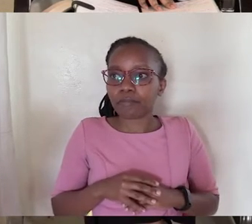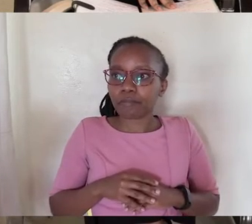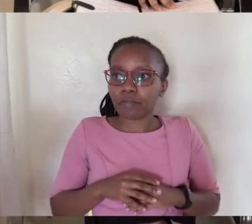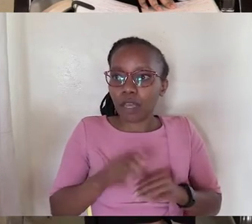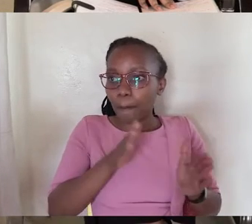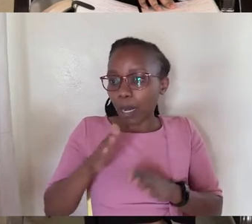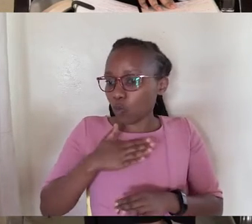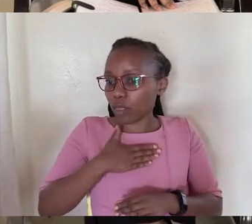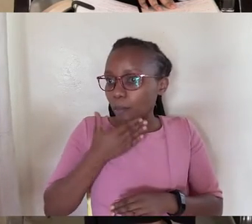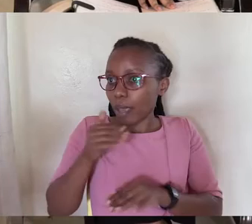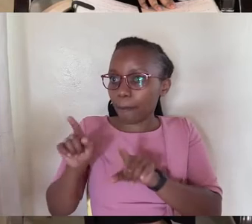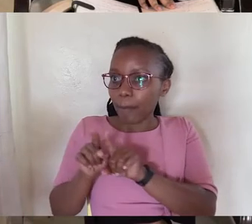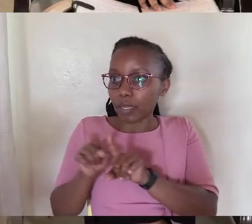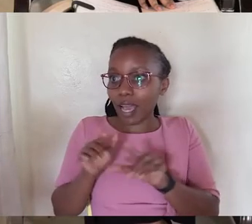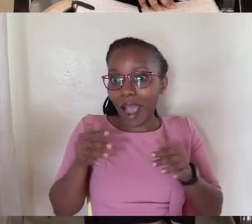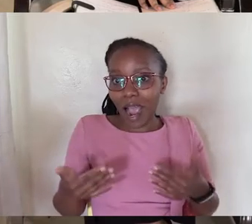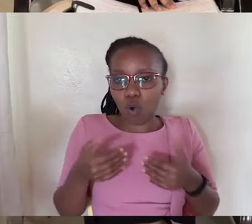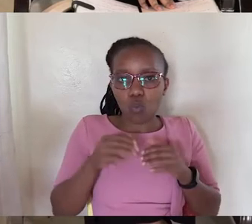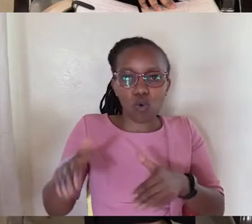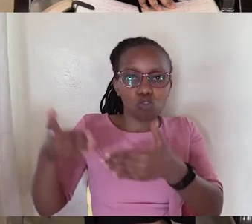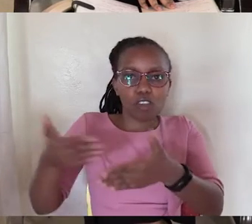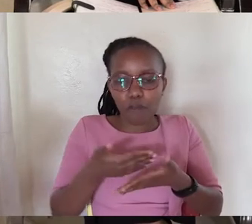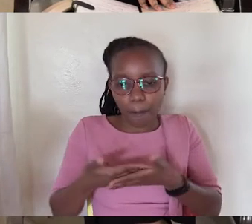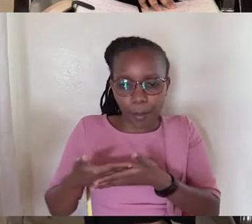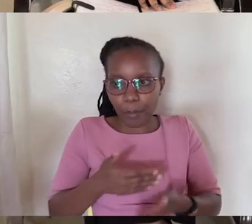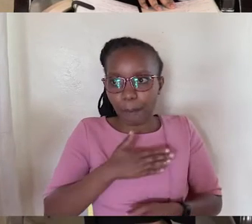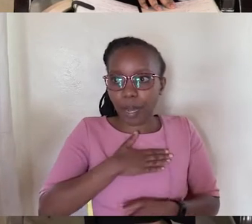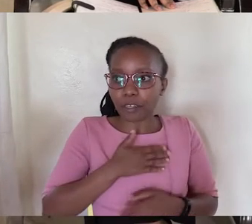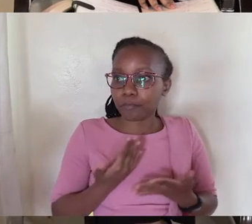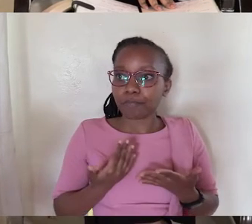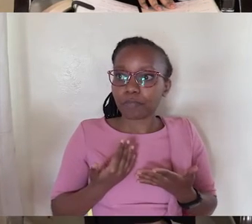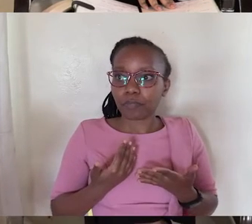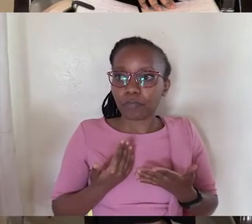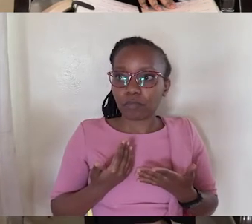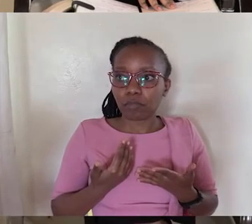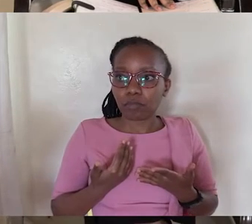I had planned with my brothers how we're going to get rid of this child. And so for some reason, when